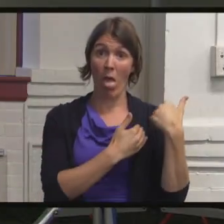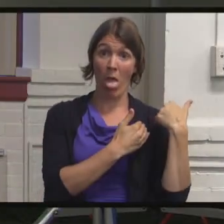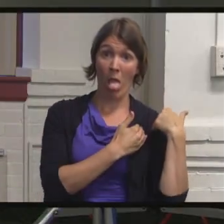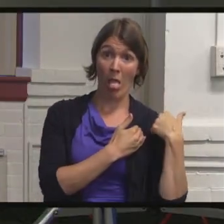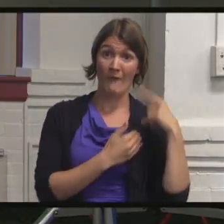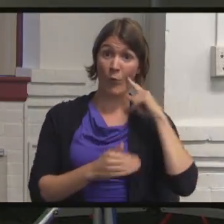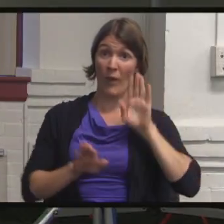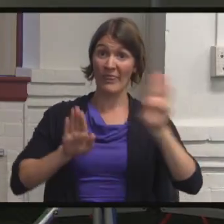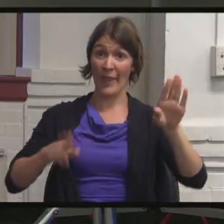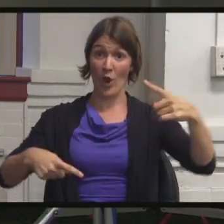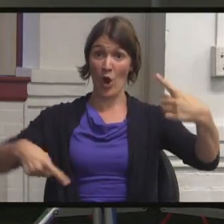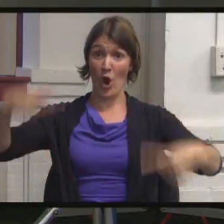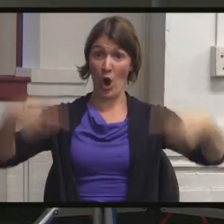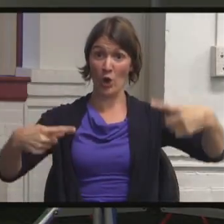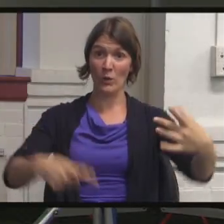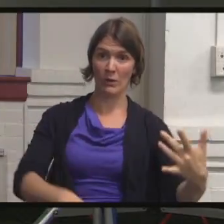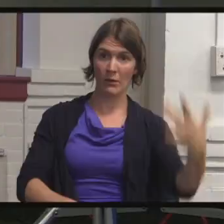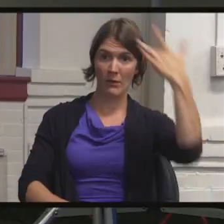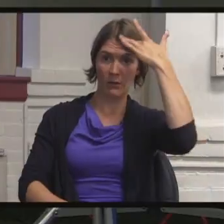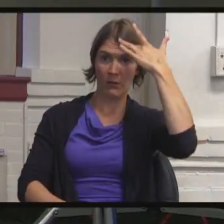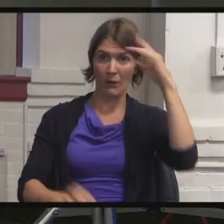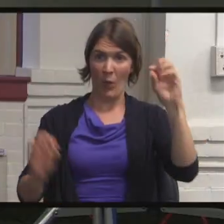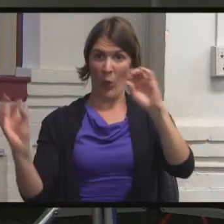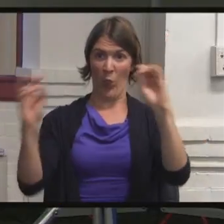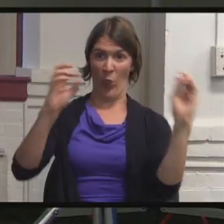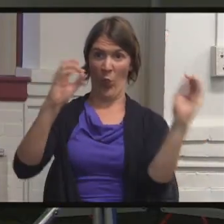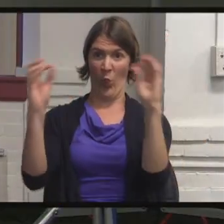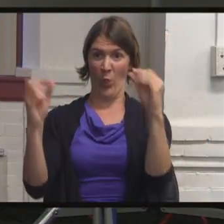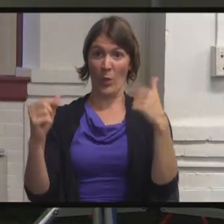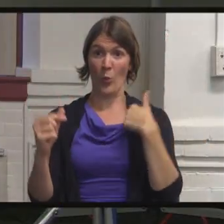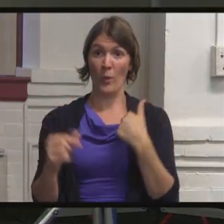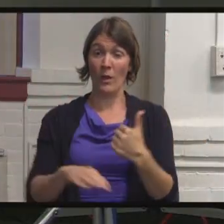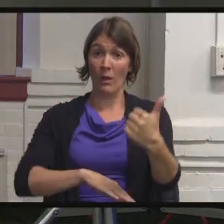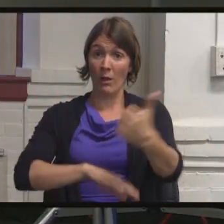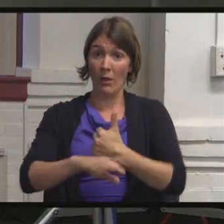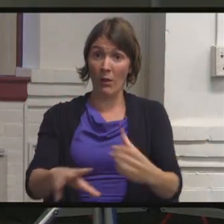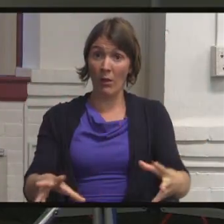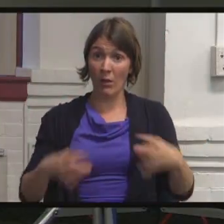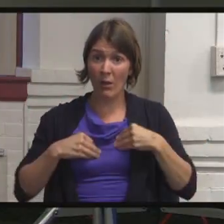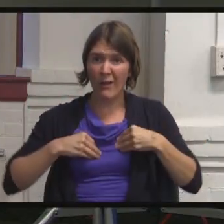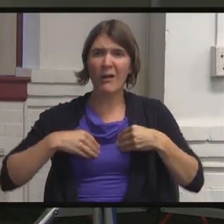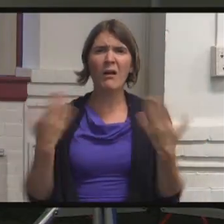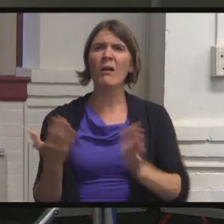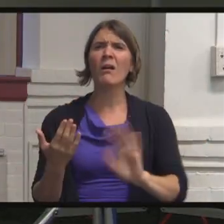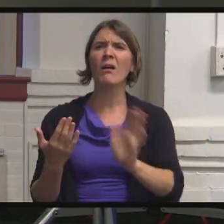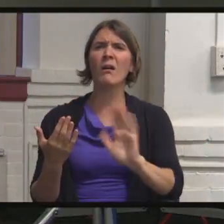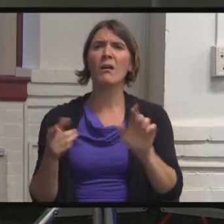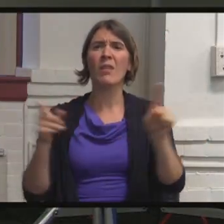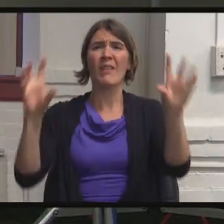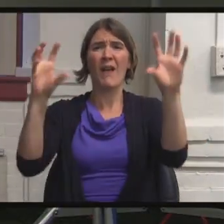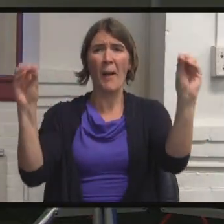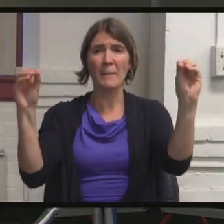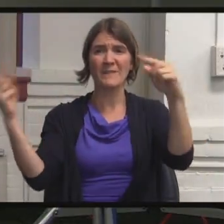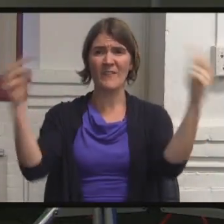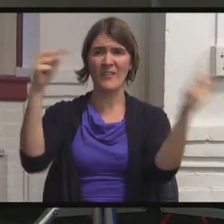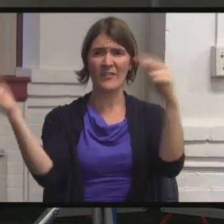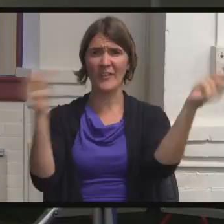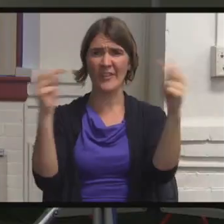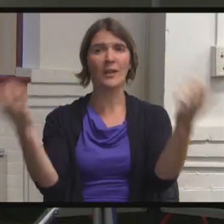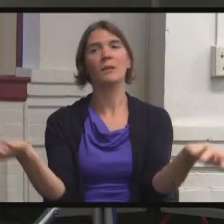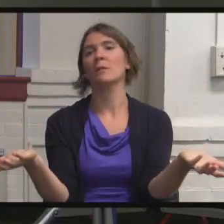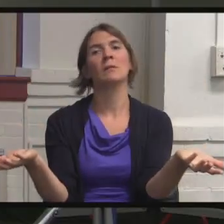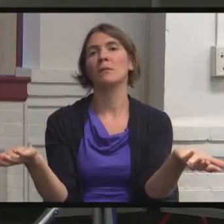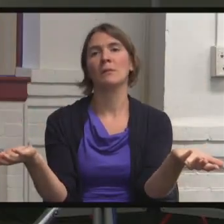of what are arguably the negotiations between two publicly held companies who are fighting over cell phone